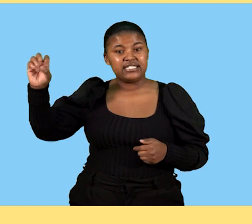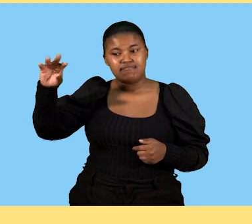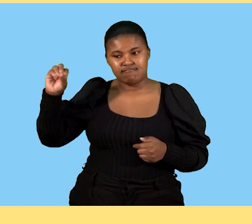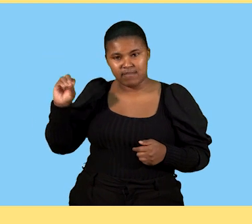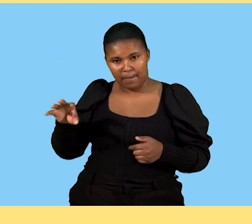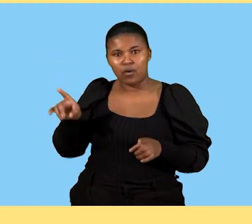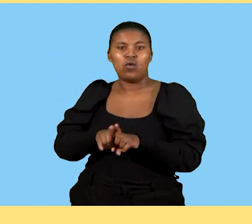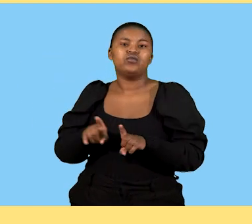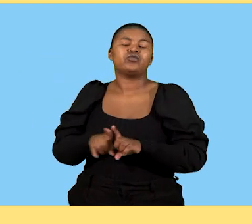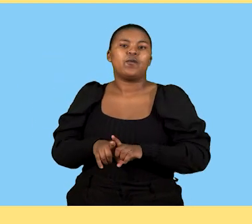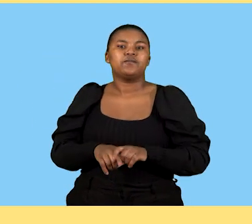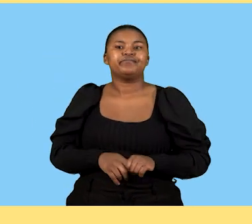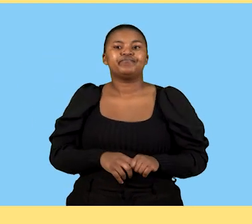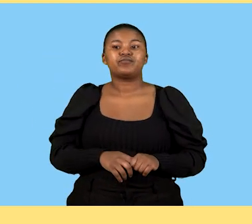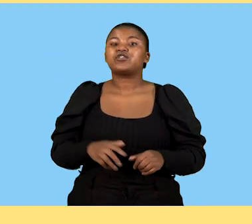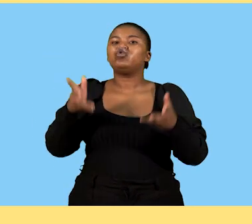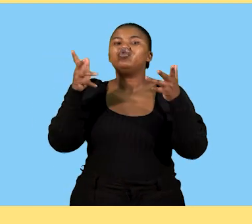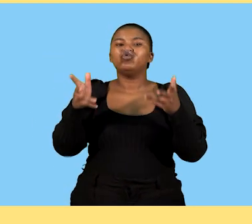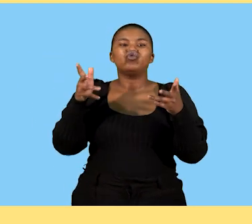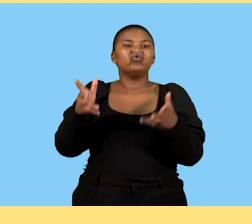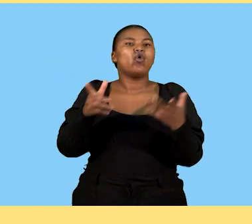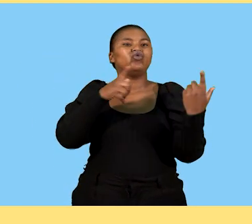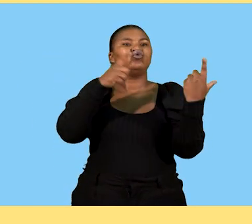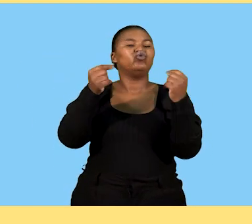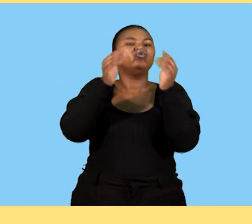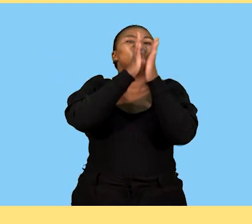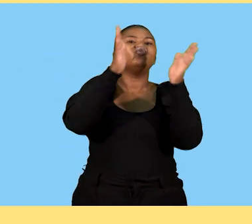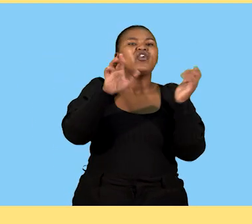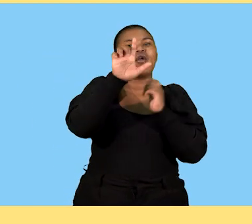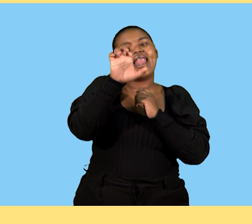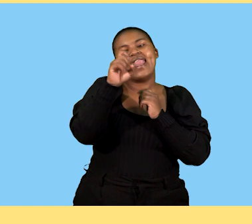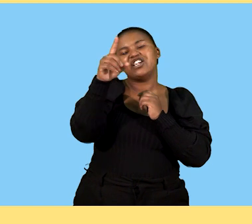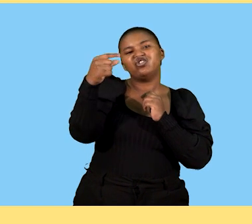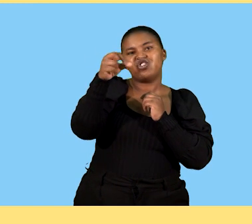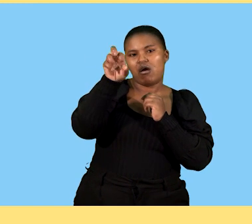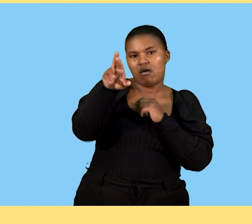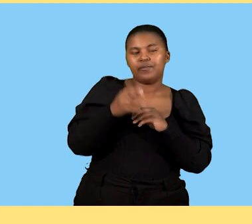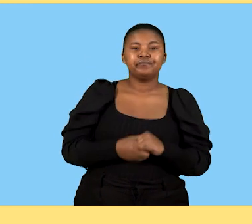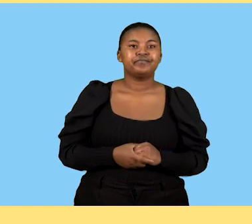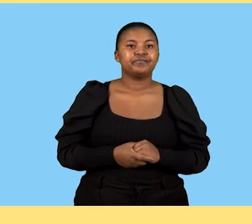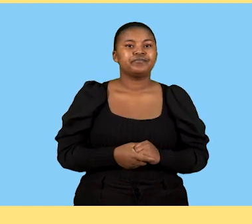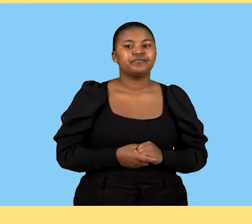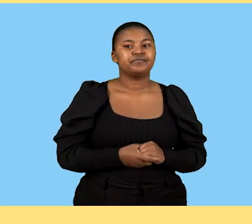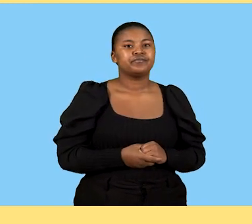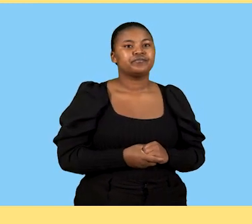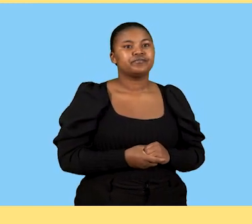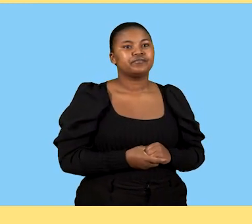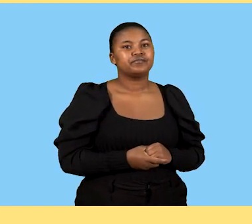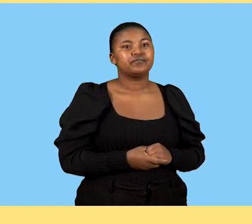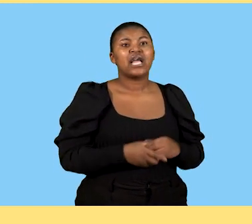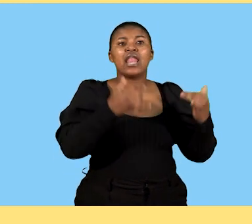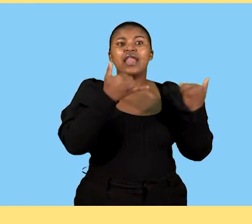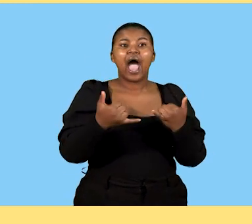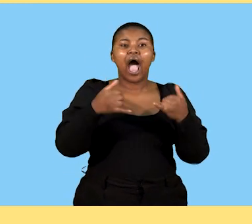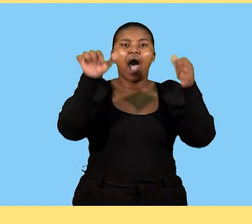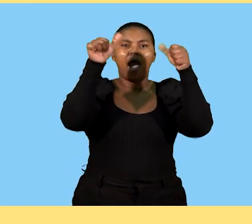30,300 as well. This is how you would post to the general ledger. And then